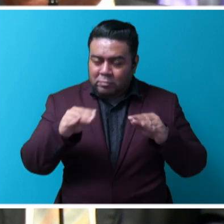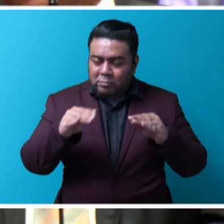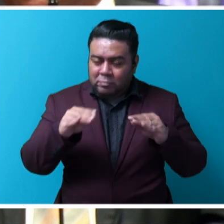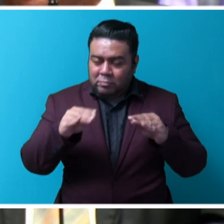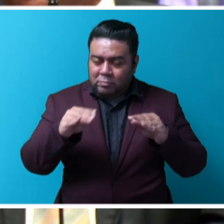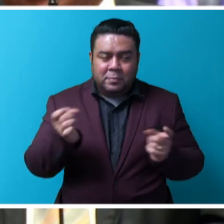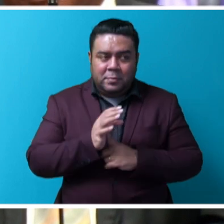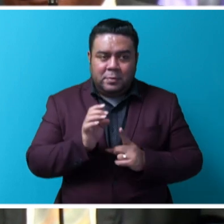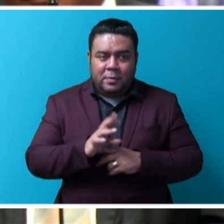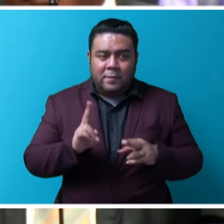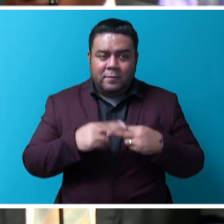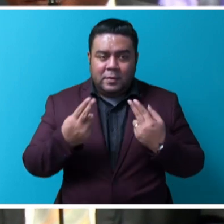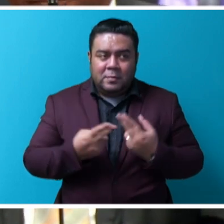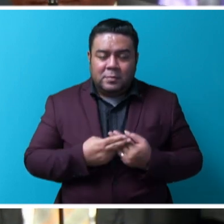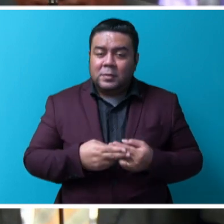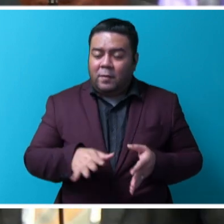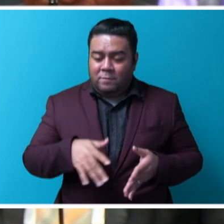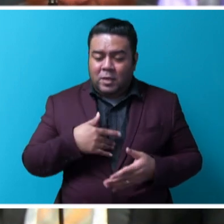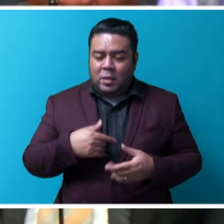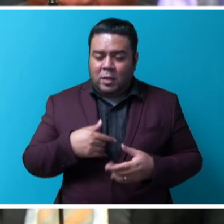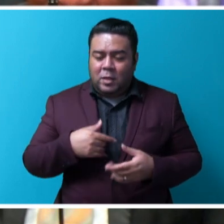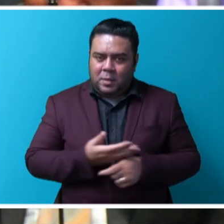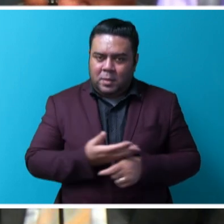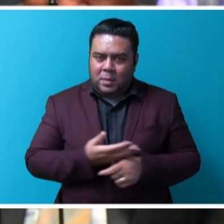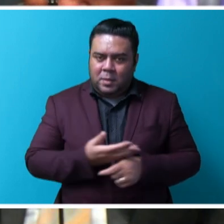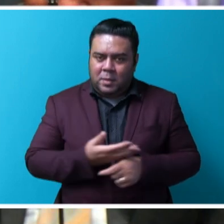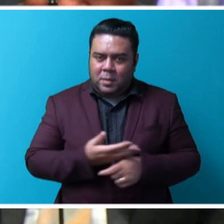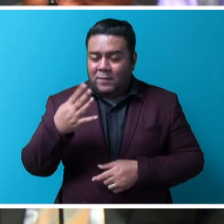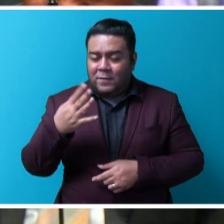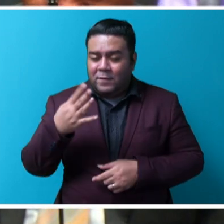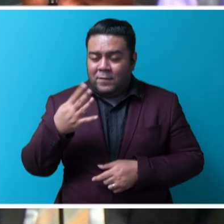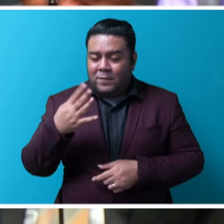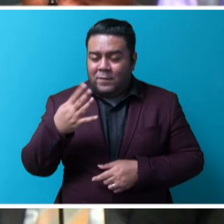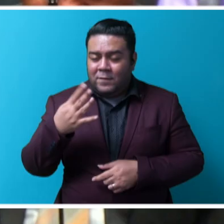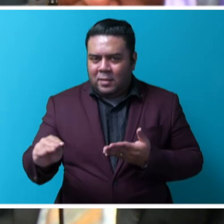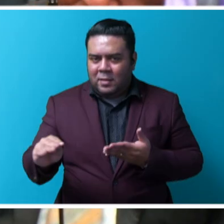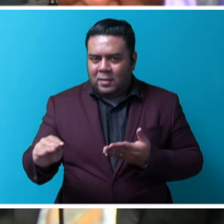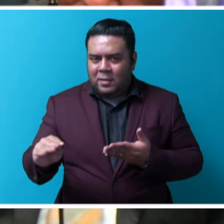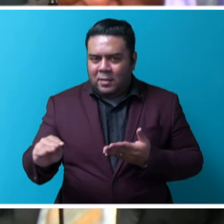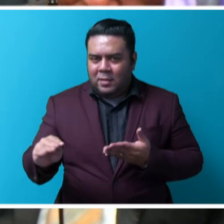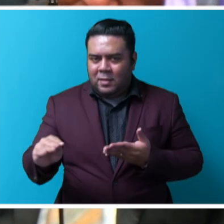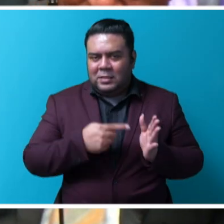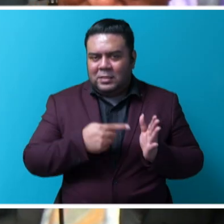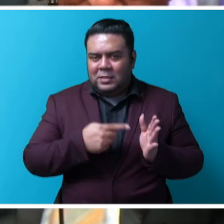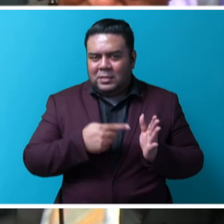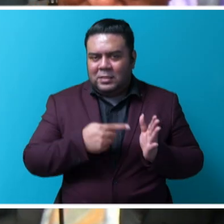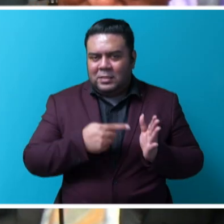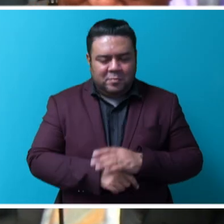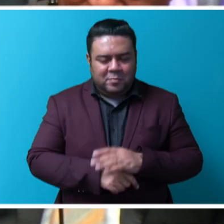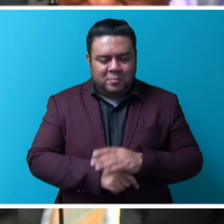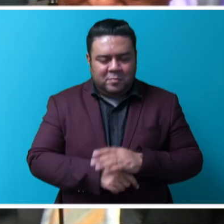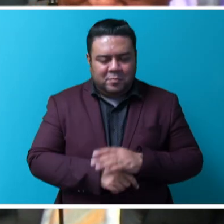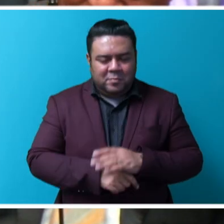So this is a divided opposition. a confused opposition that the